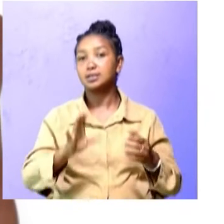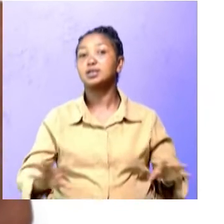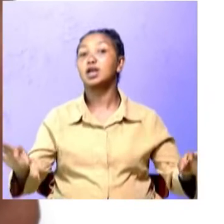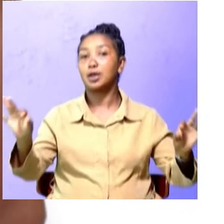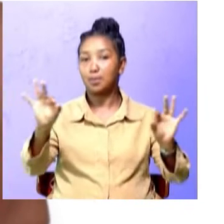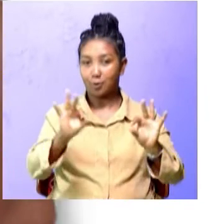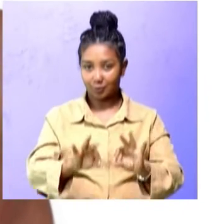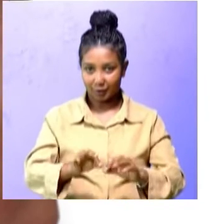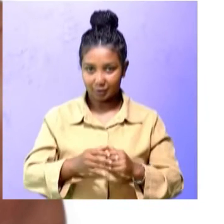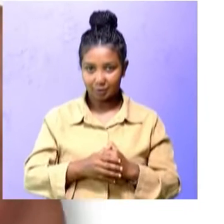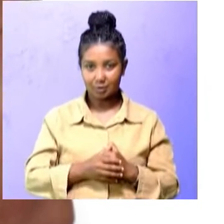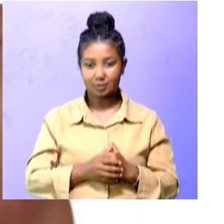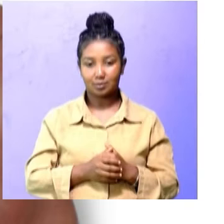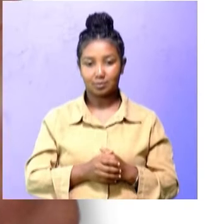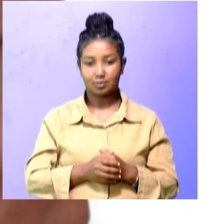important.